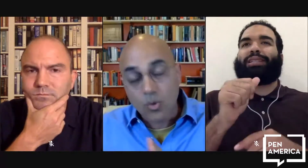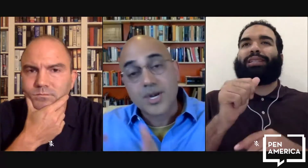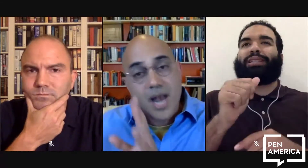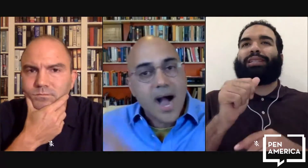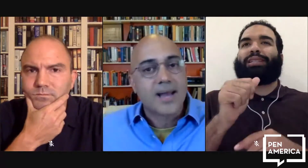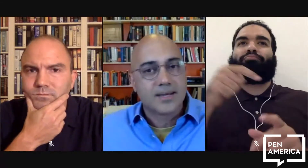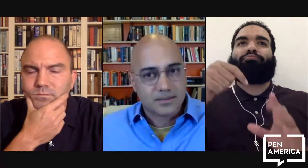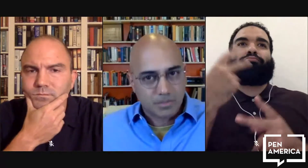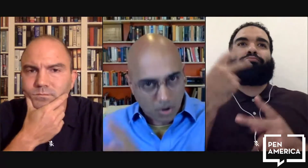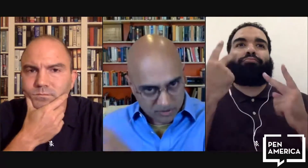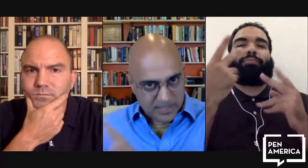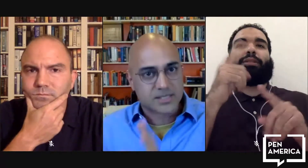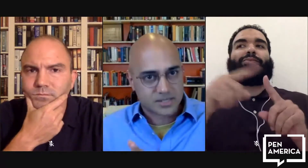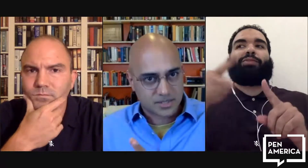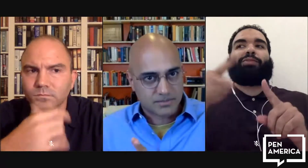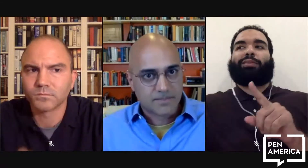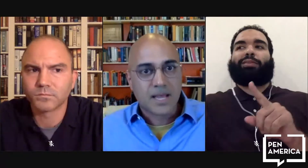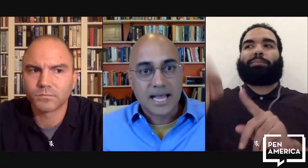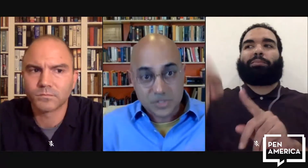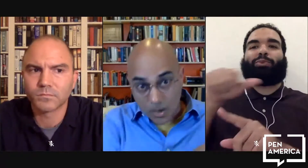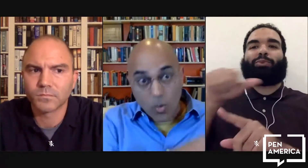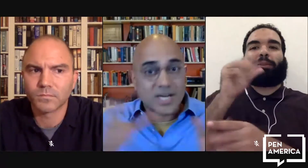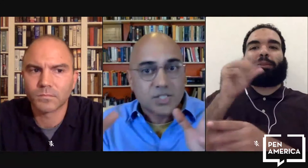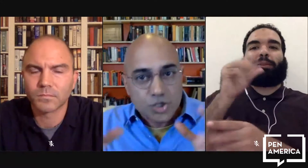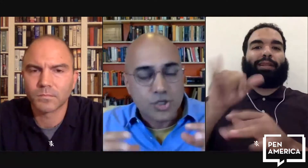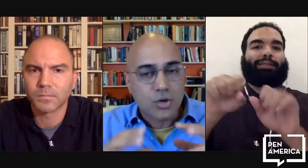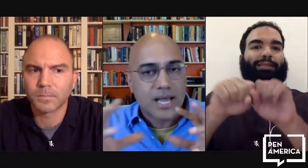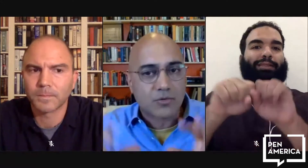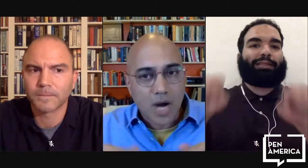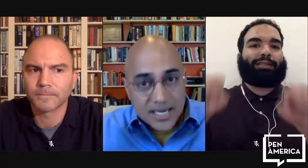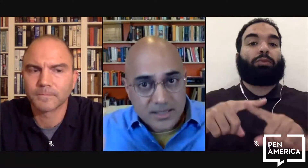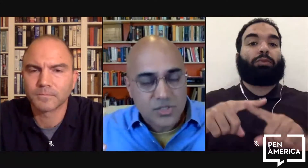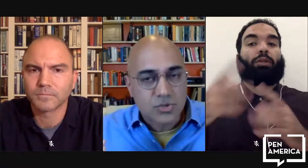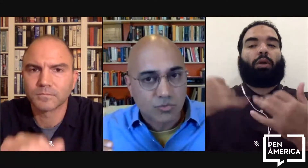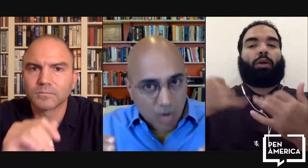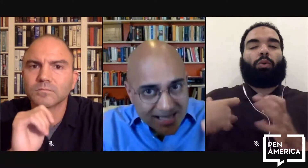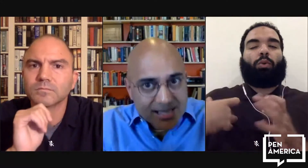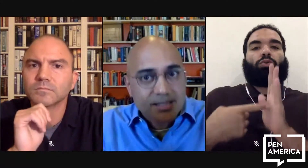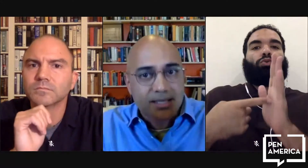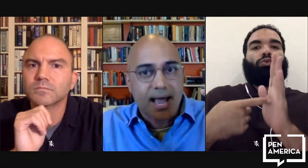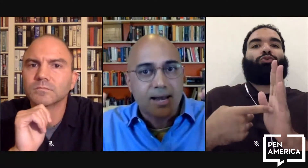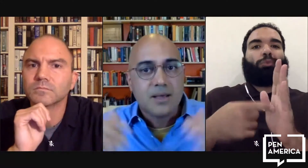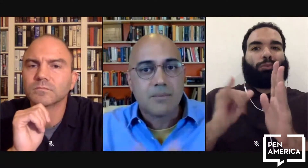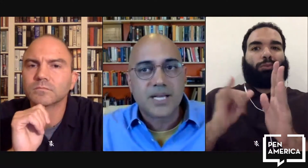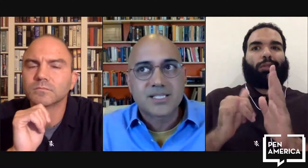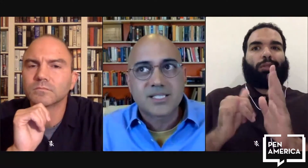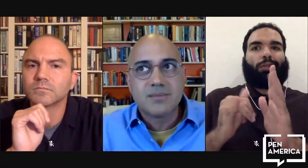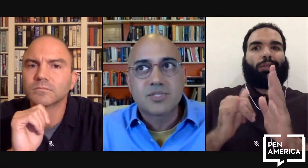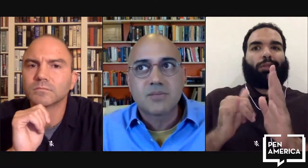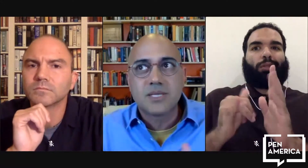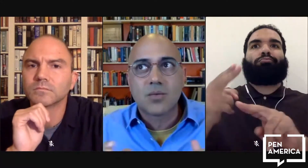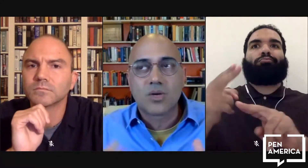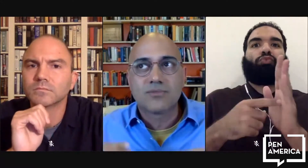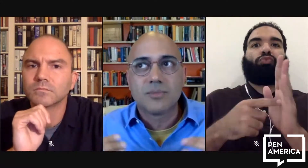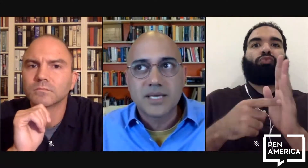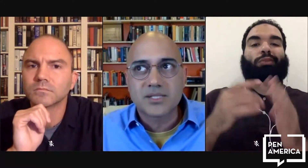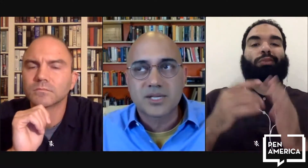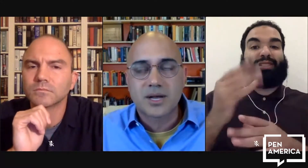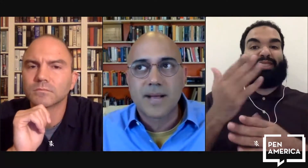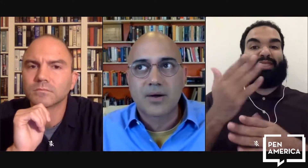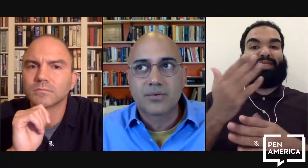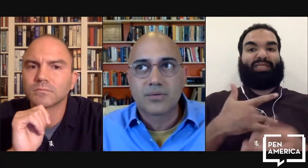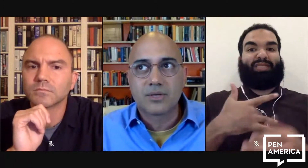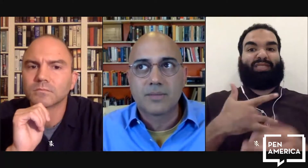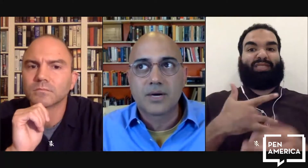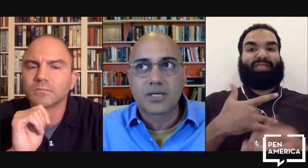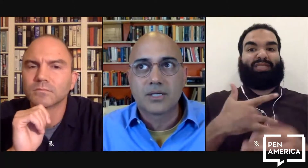people who are not part of that system. And so I wanted to show that rise and this sort of rise into that, because it seems to me that one of the myths